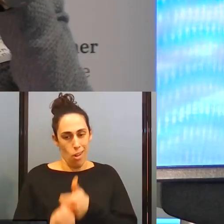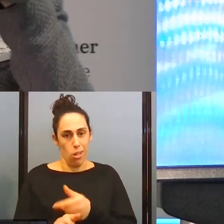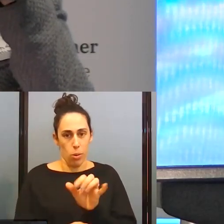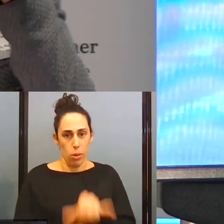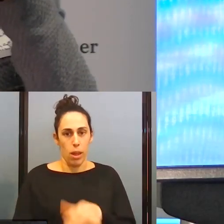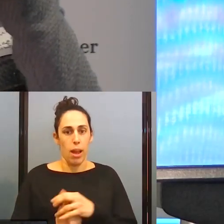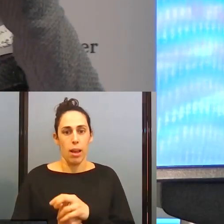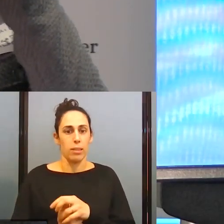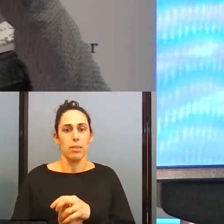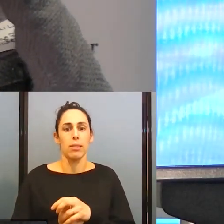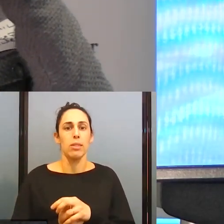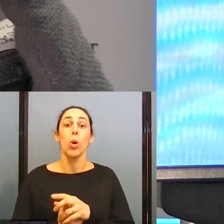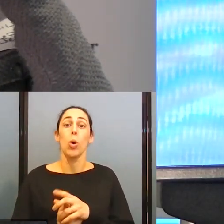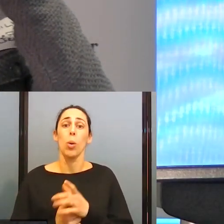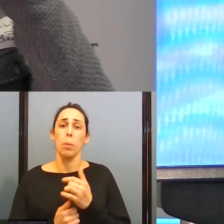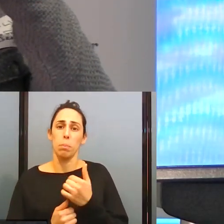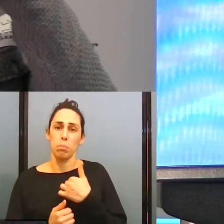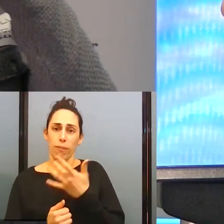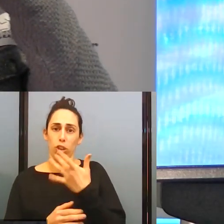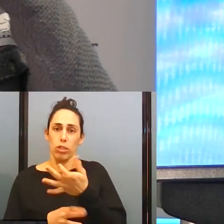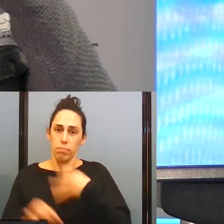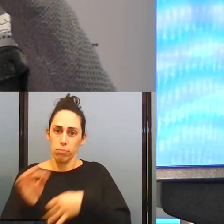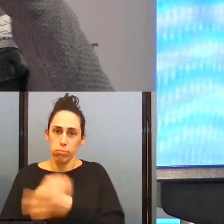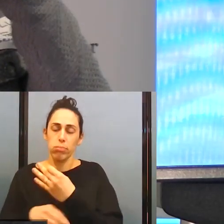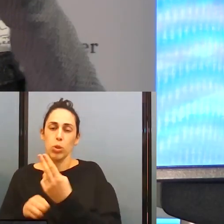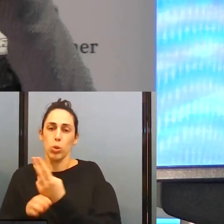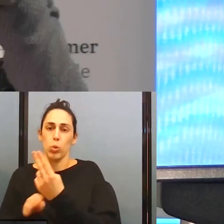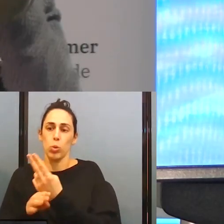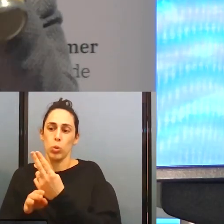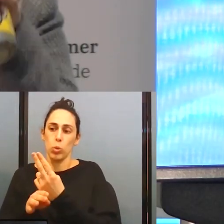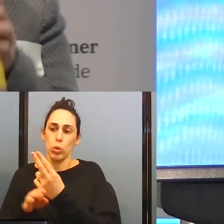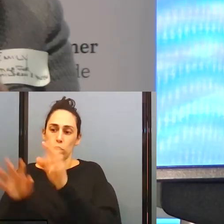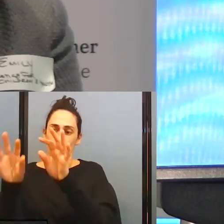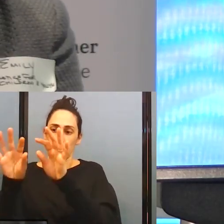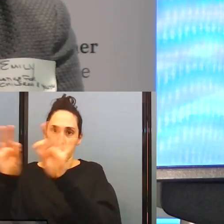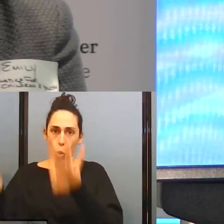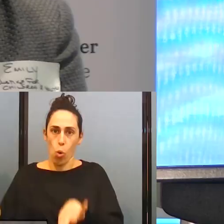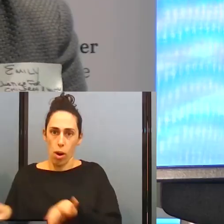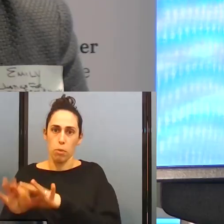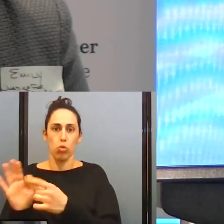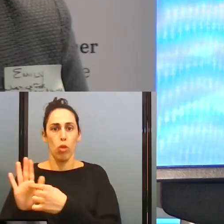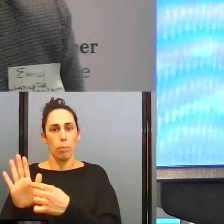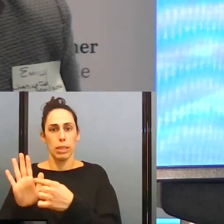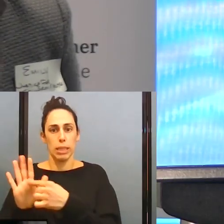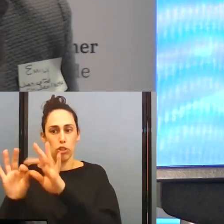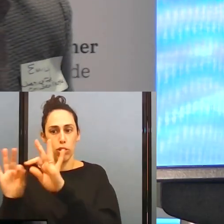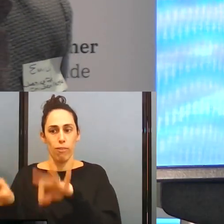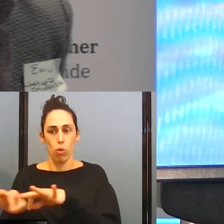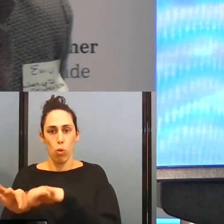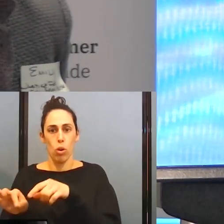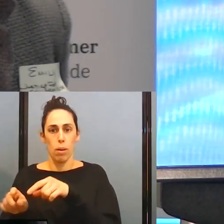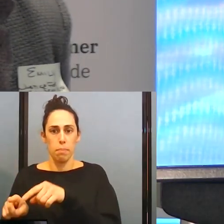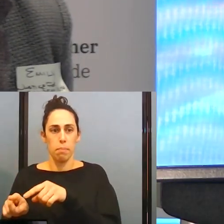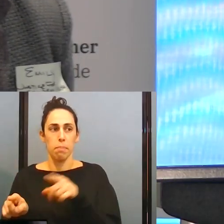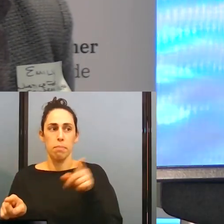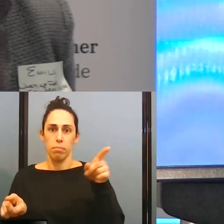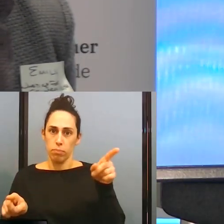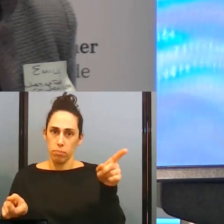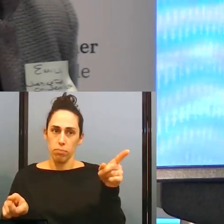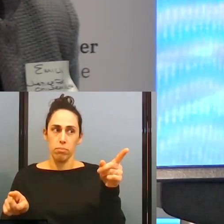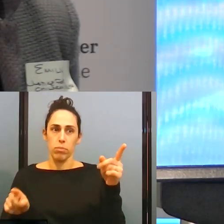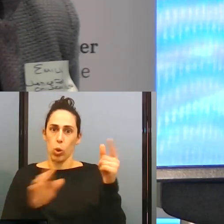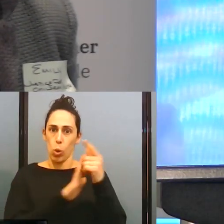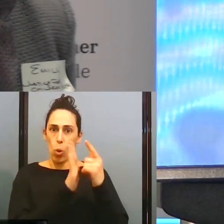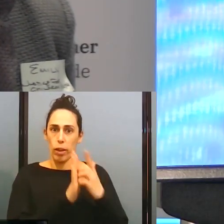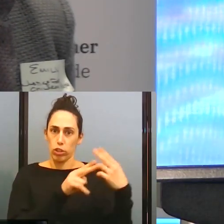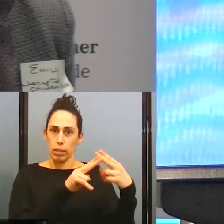access. So I think it's helpful to know that all of those bits, if you get to that point and you're like, this form says this young person can't do it